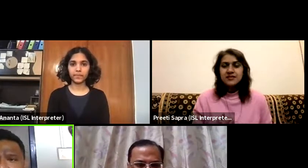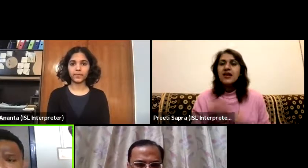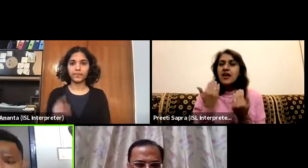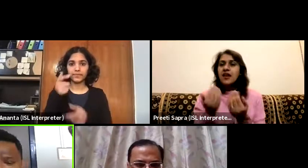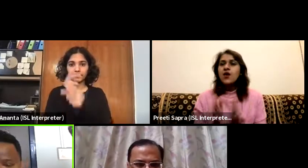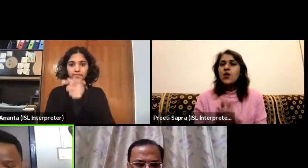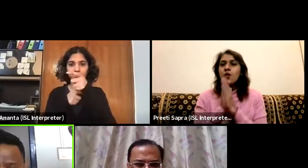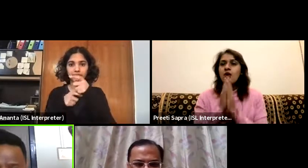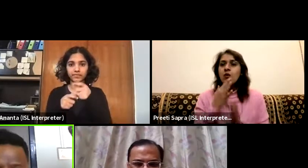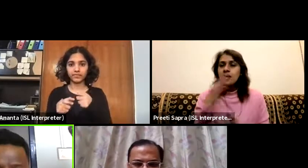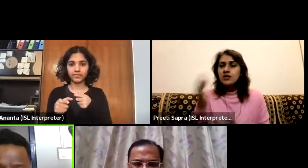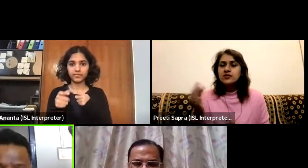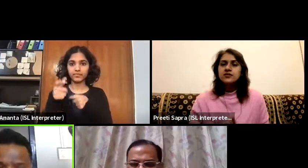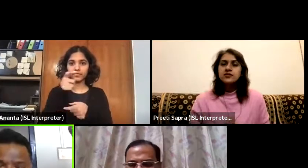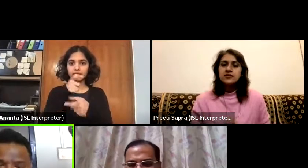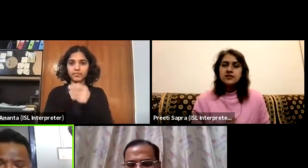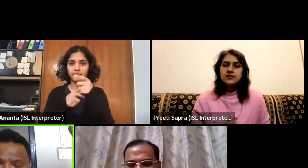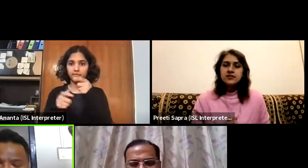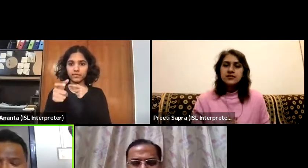request Mr.